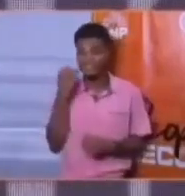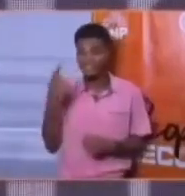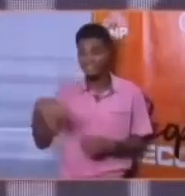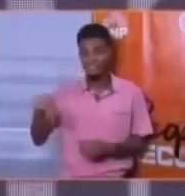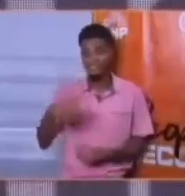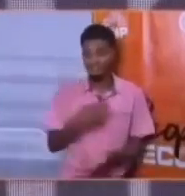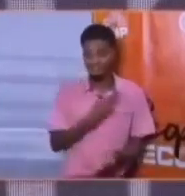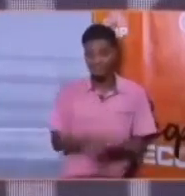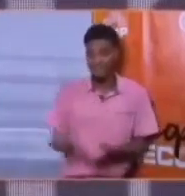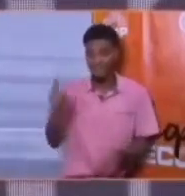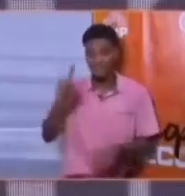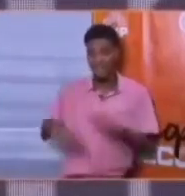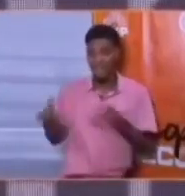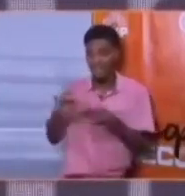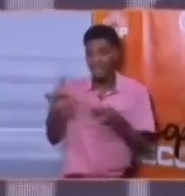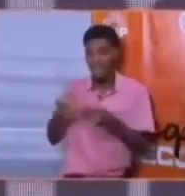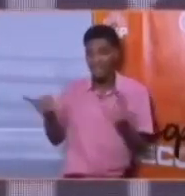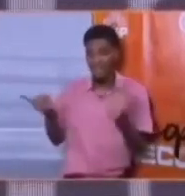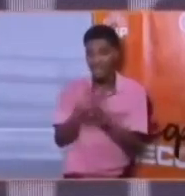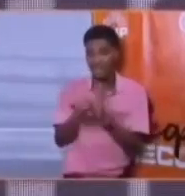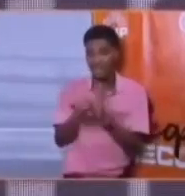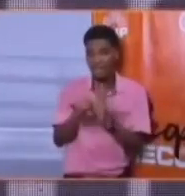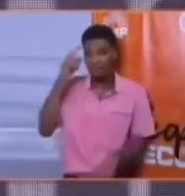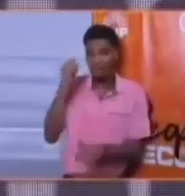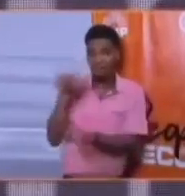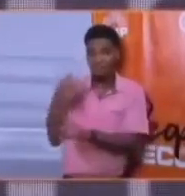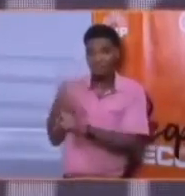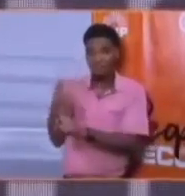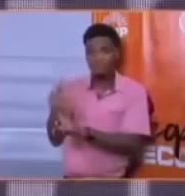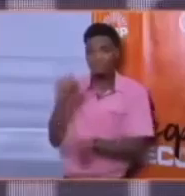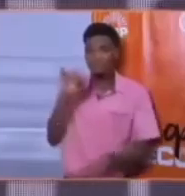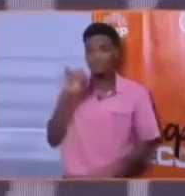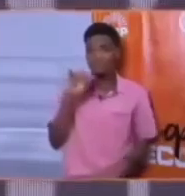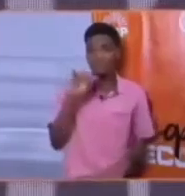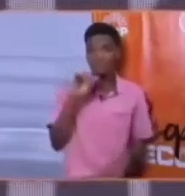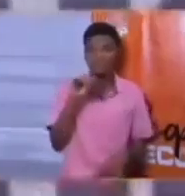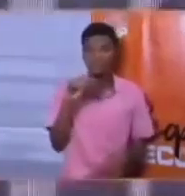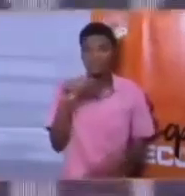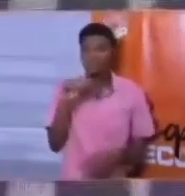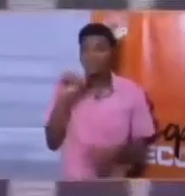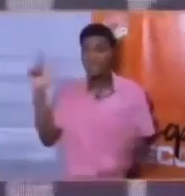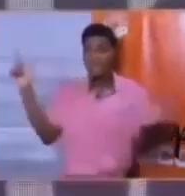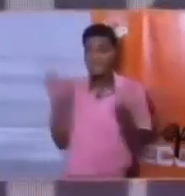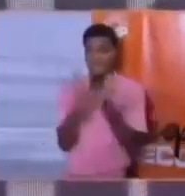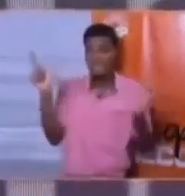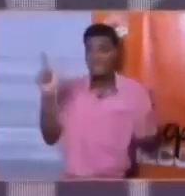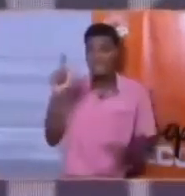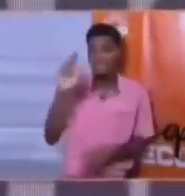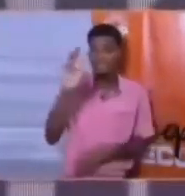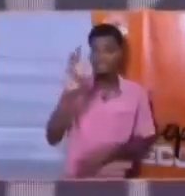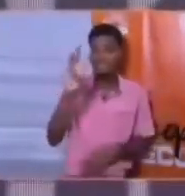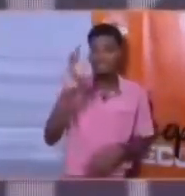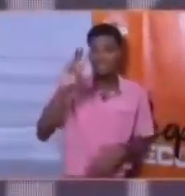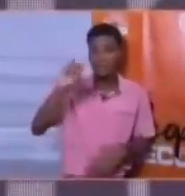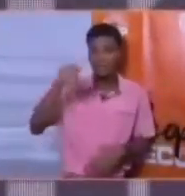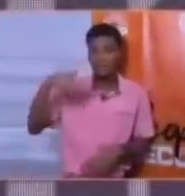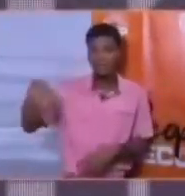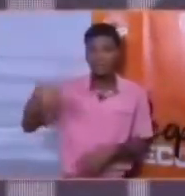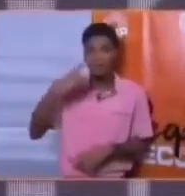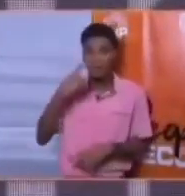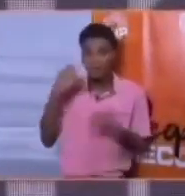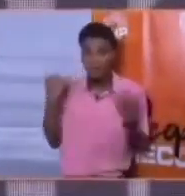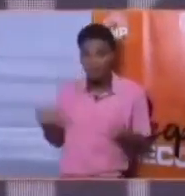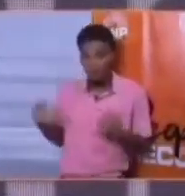the identity of the so-called illicit six MPs who are under